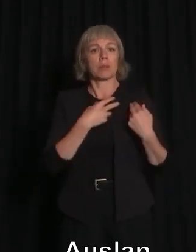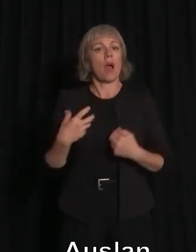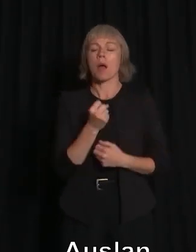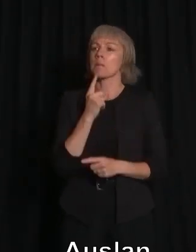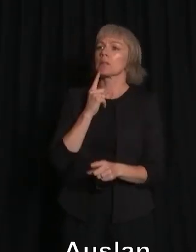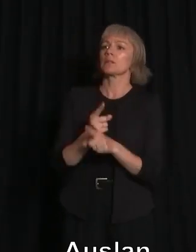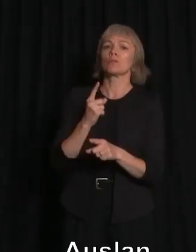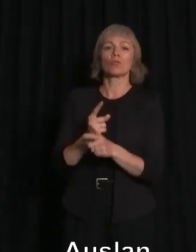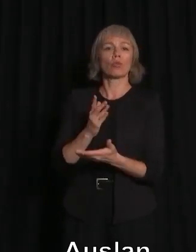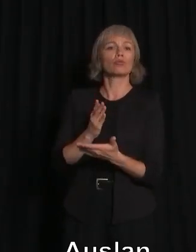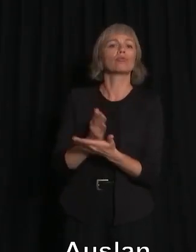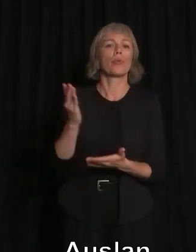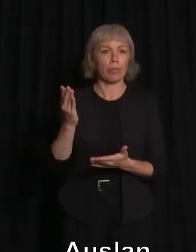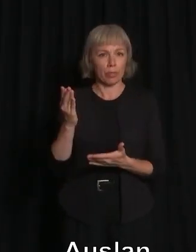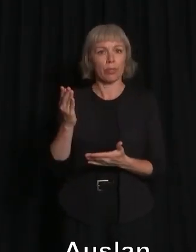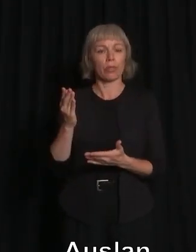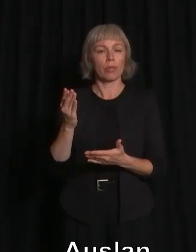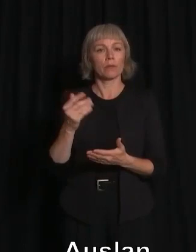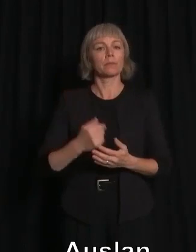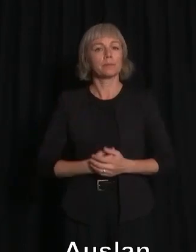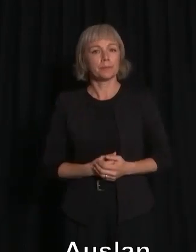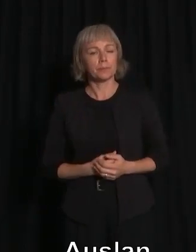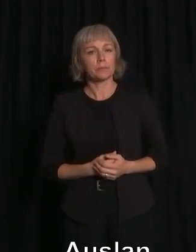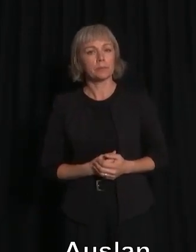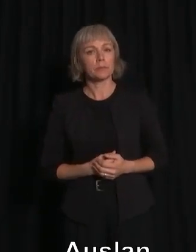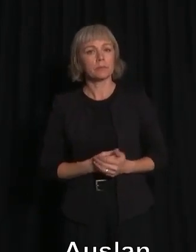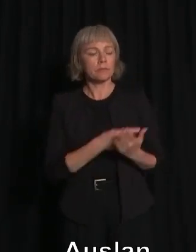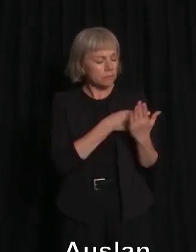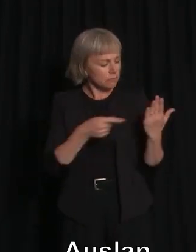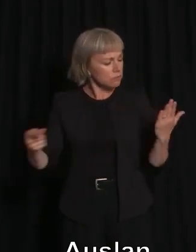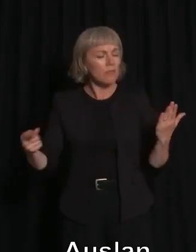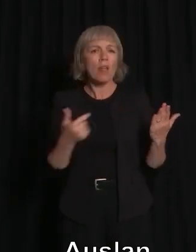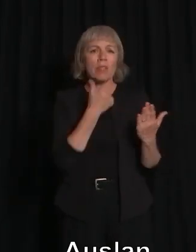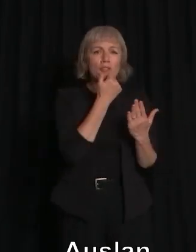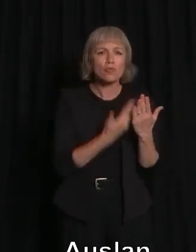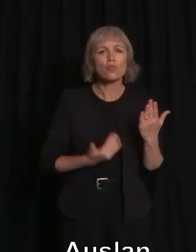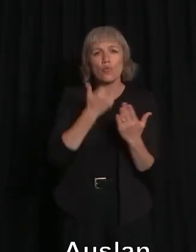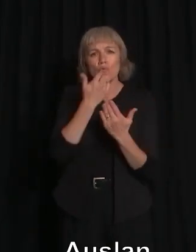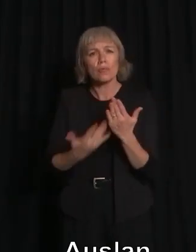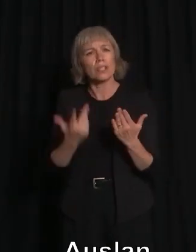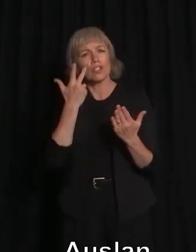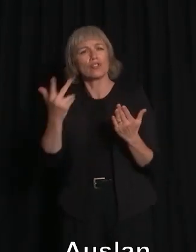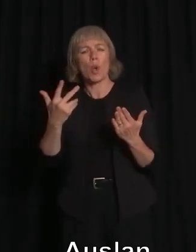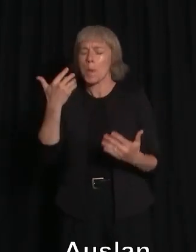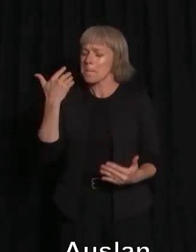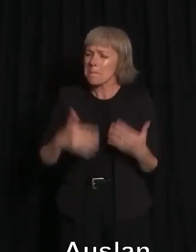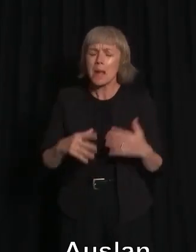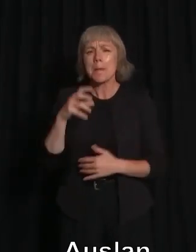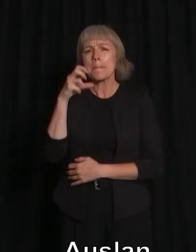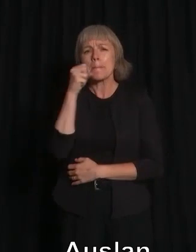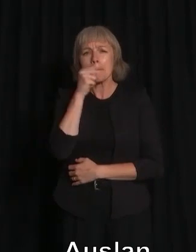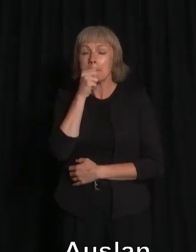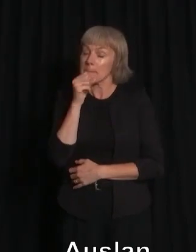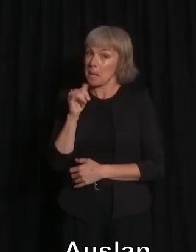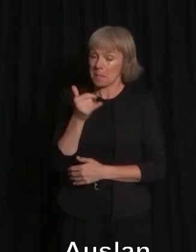truth to power. But as they reflect pain that might feel very close to many